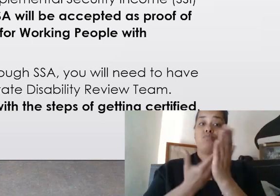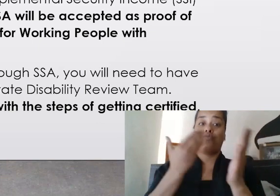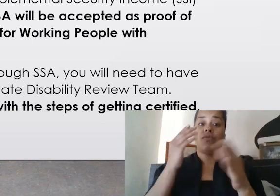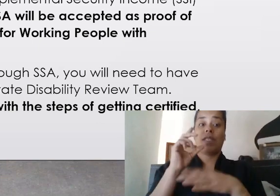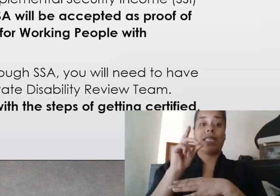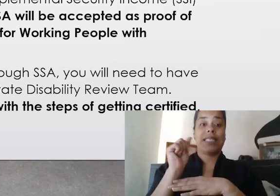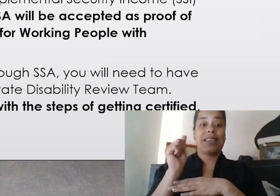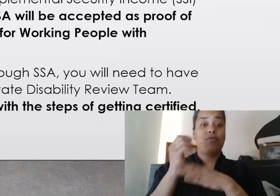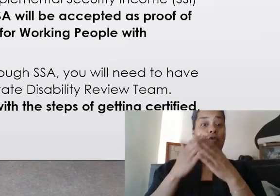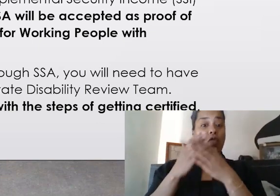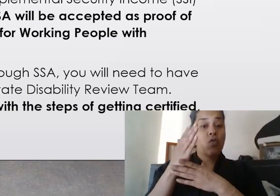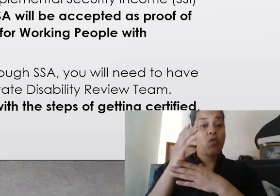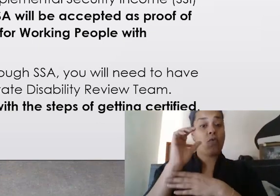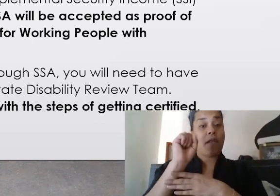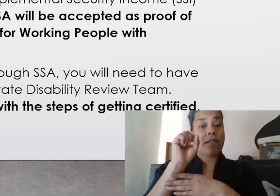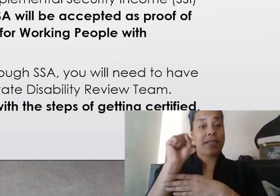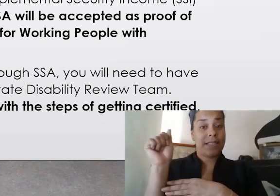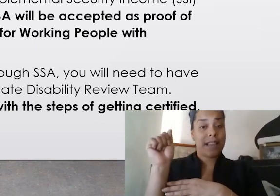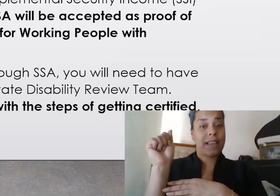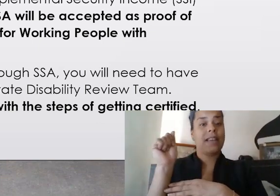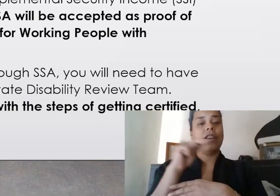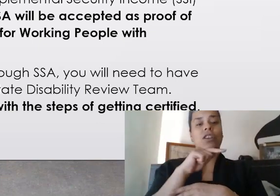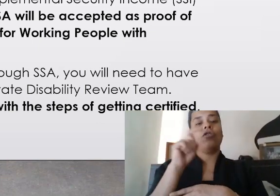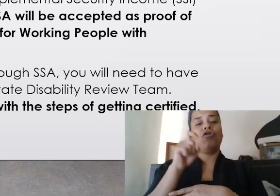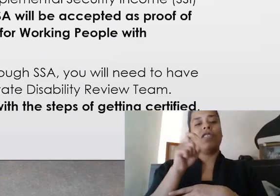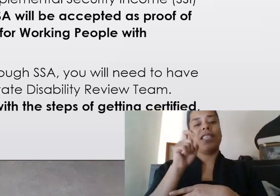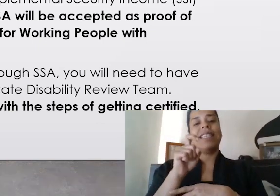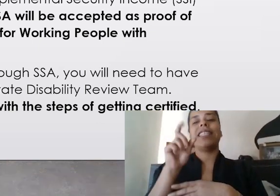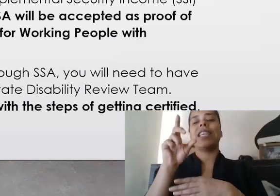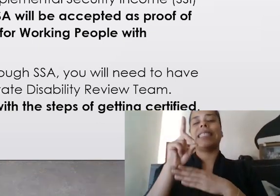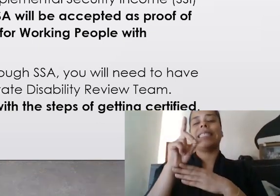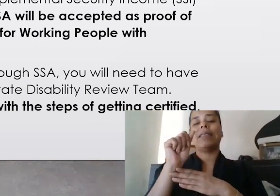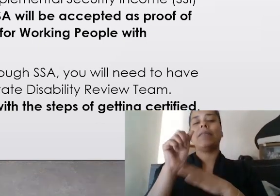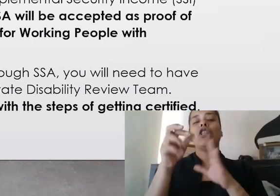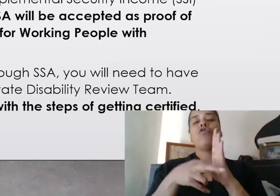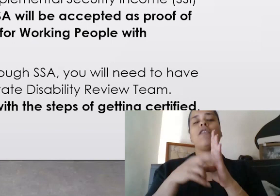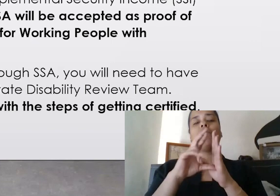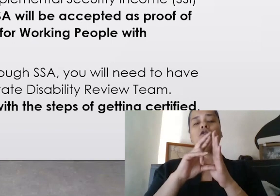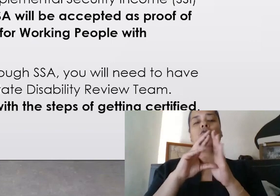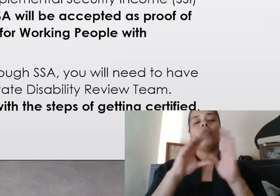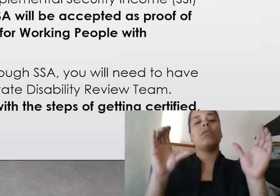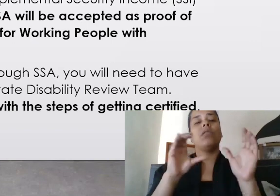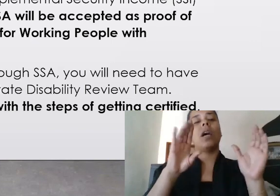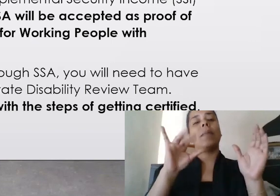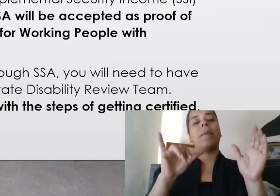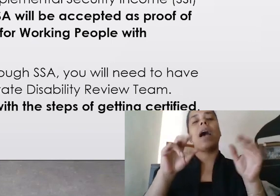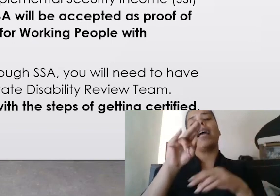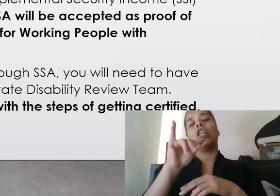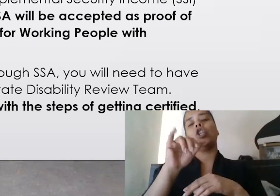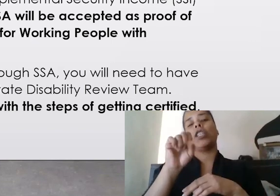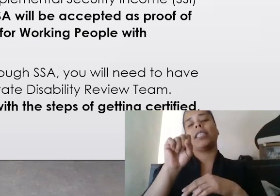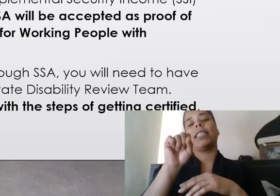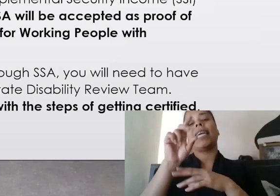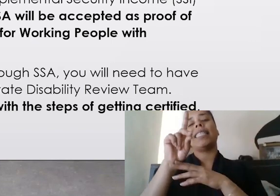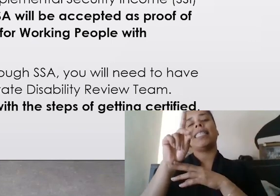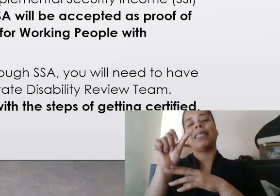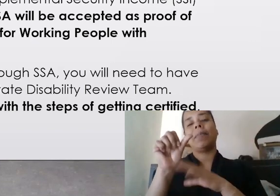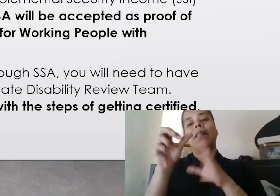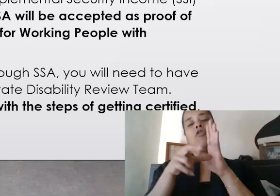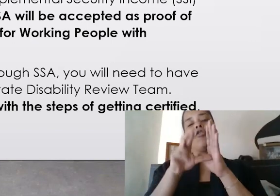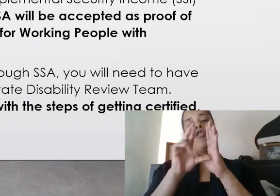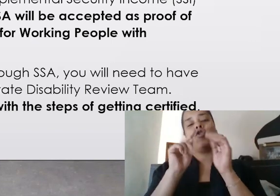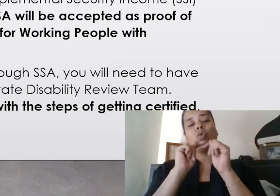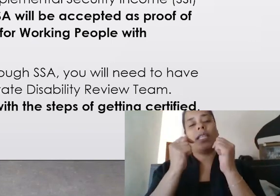Security Administration, you need to have a disability review done by the state disability review